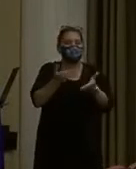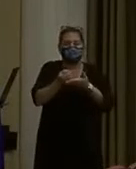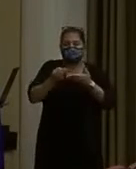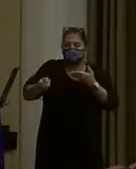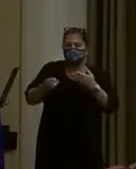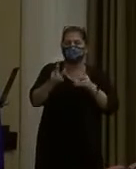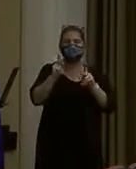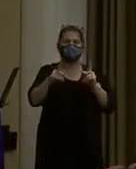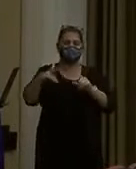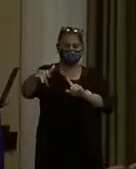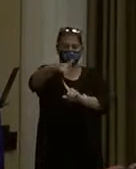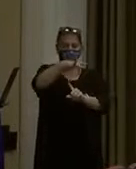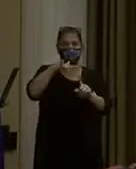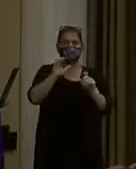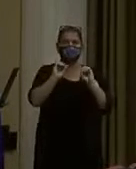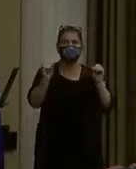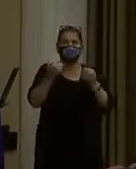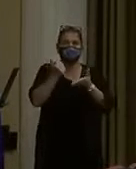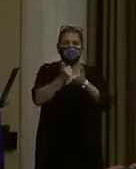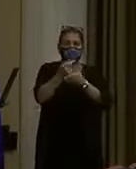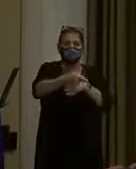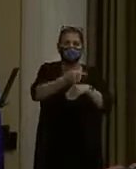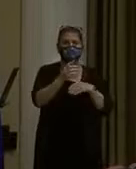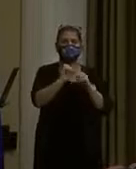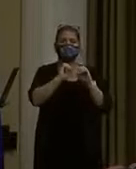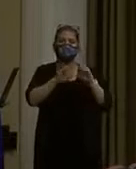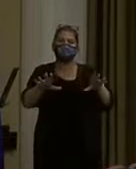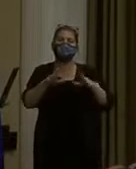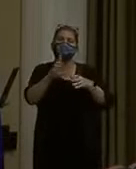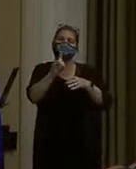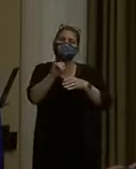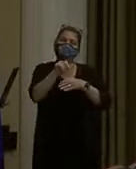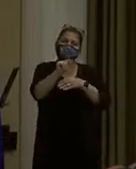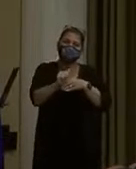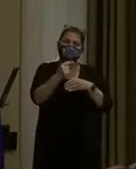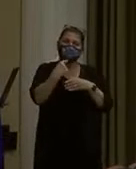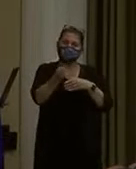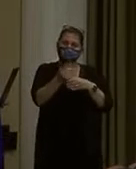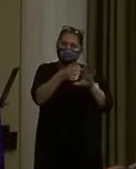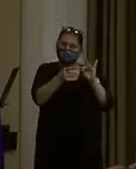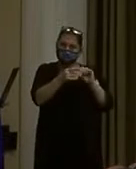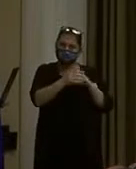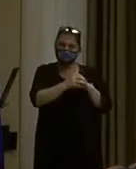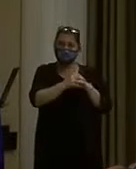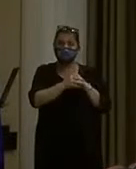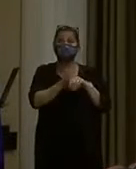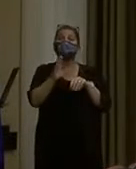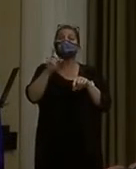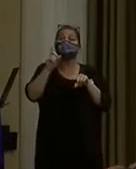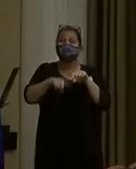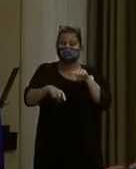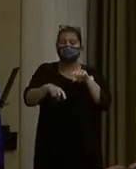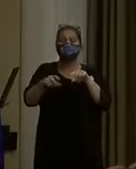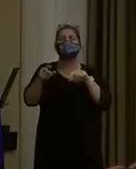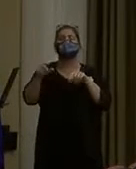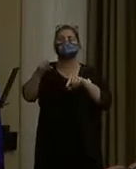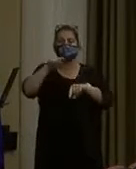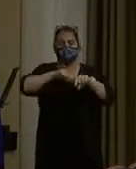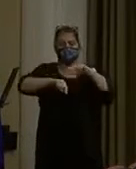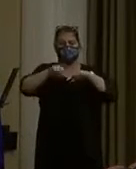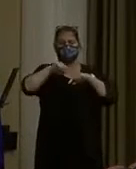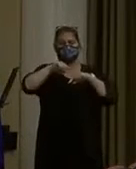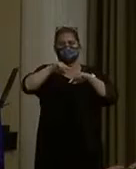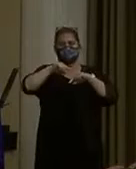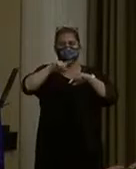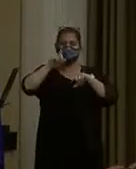they needed to survive and thrive, and without the data to tell their stories. We absolutely cannot